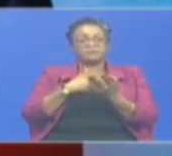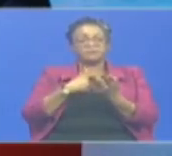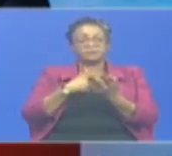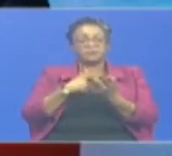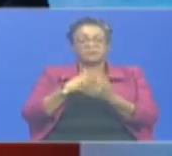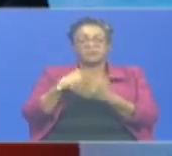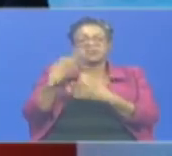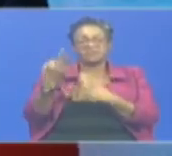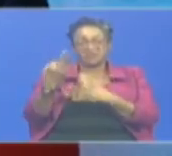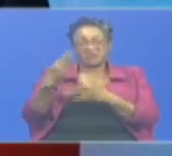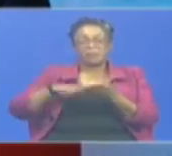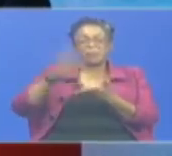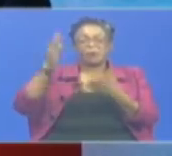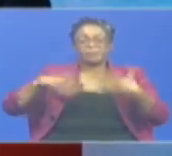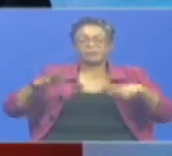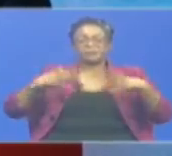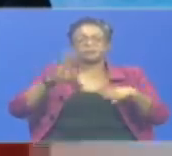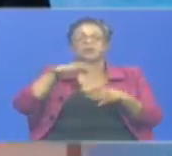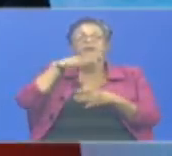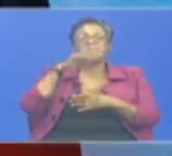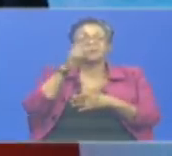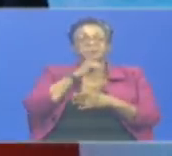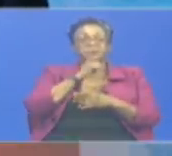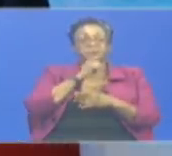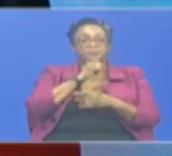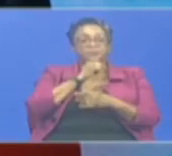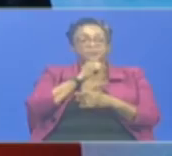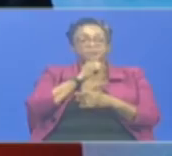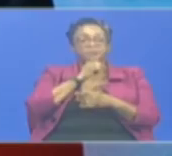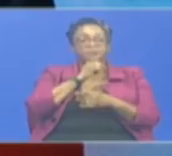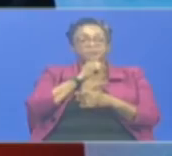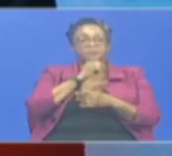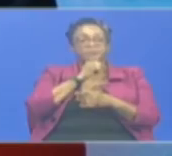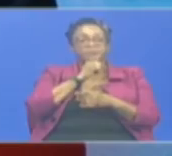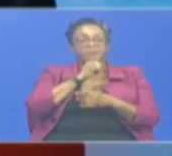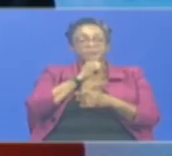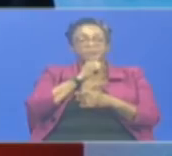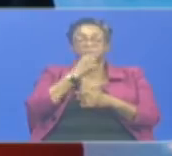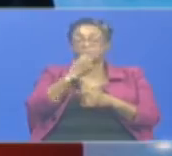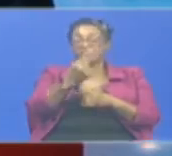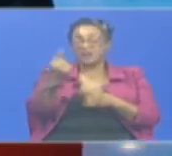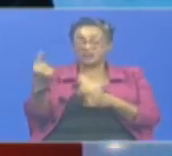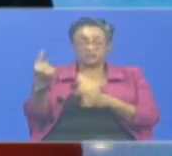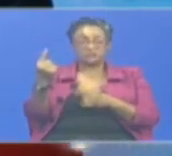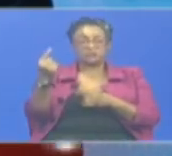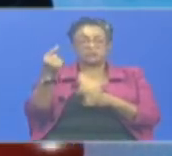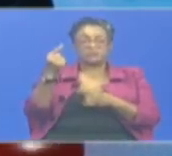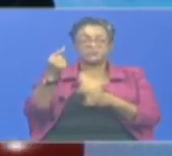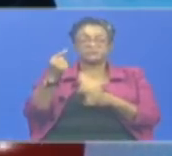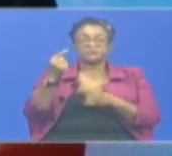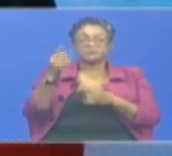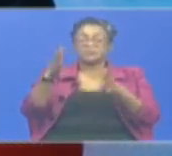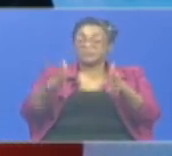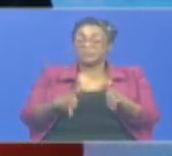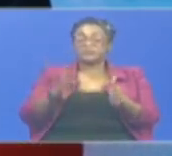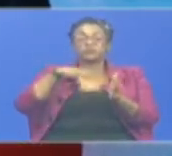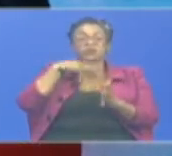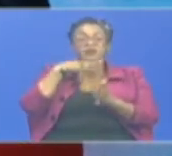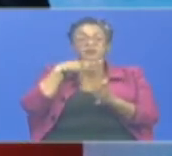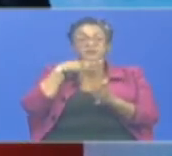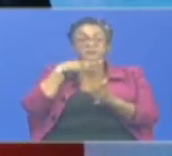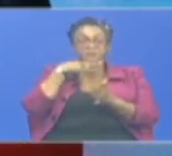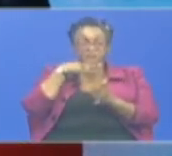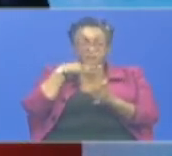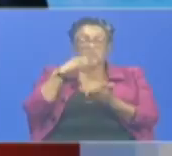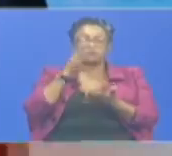more patients to COVID-19. Of course, each loss of life and fatality is a